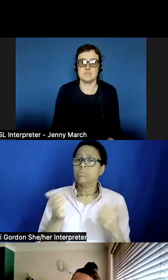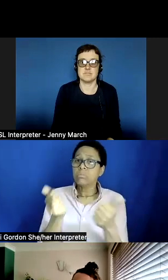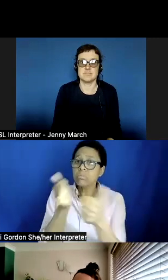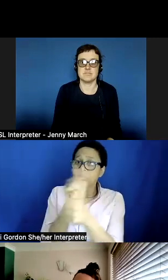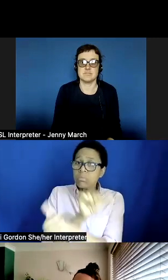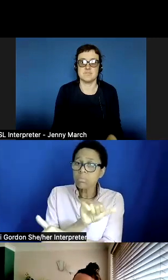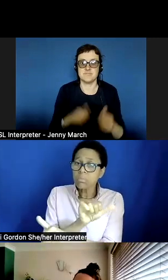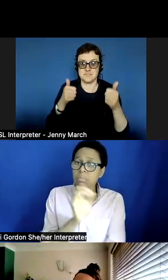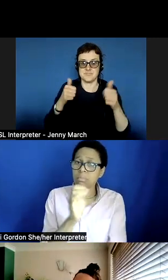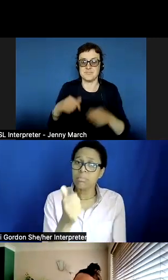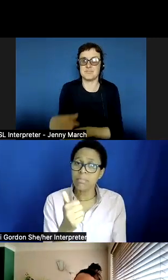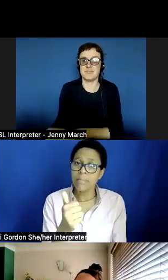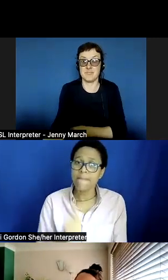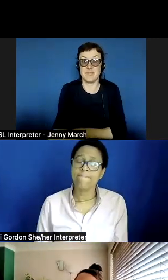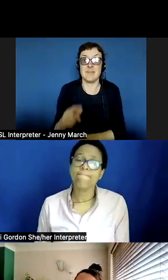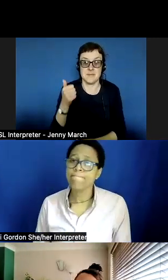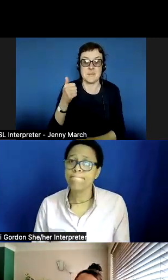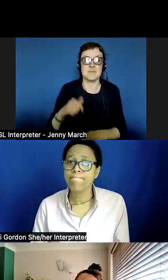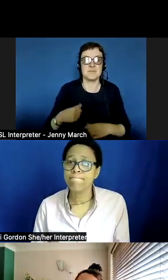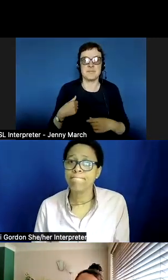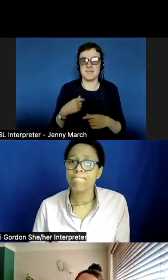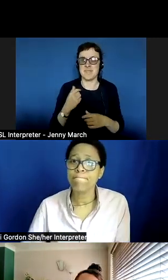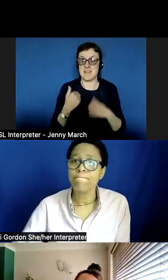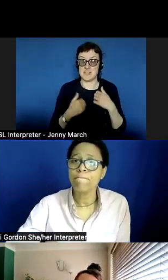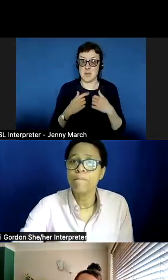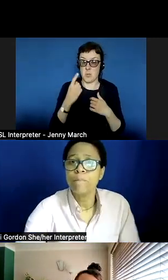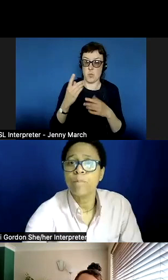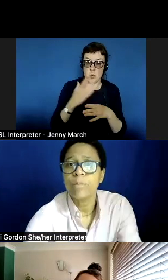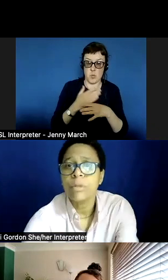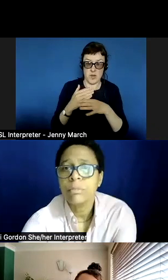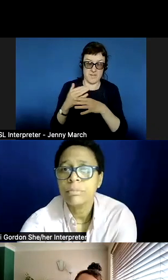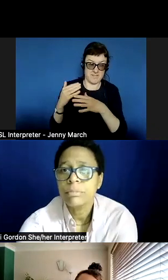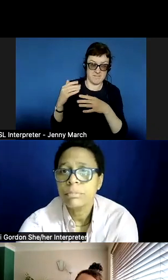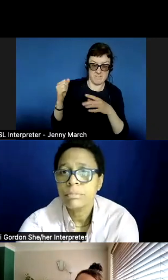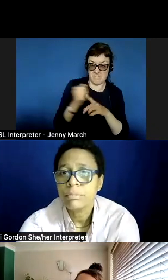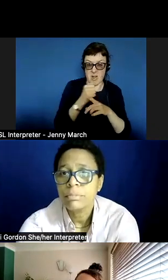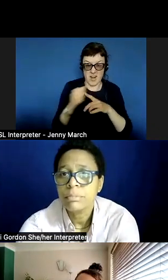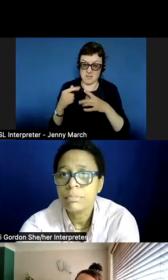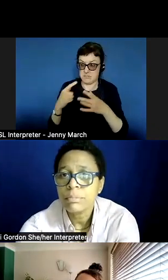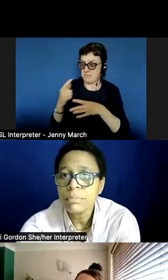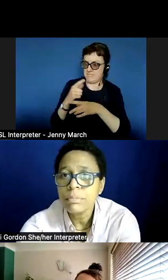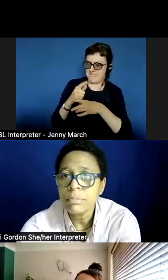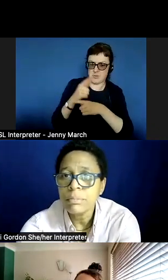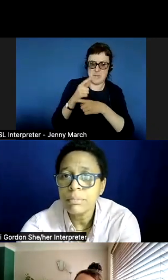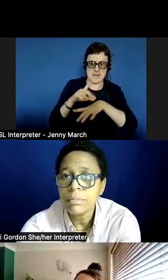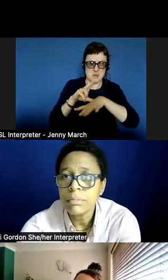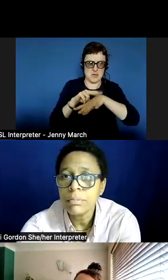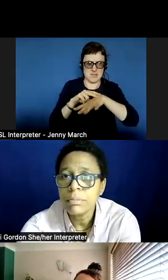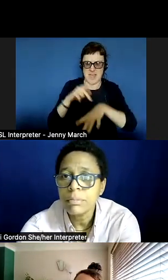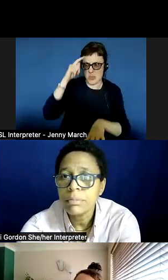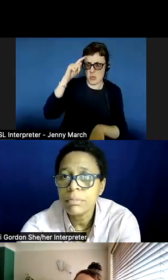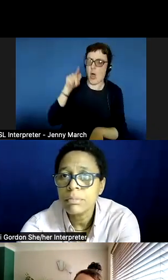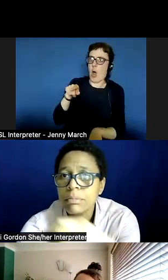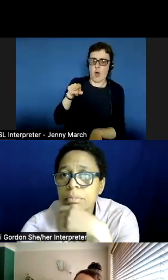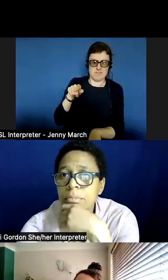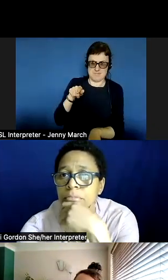that was also really interesting that there was one work that was really violent, wasn't it, specifically to the doctor, and we thought it was him, basically,